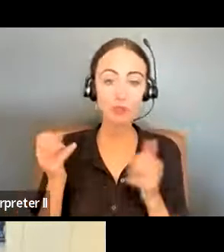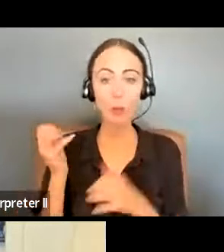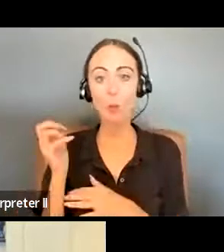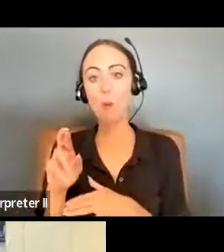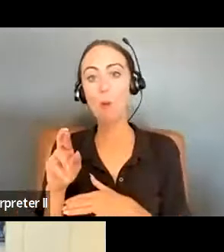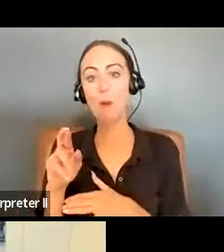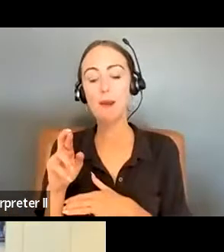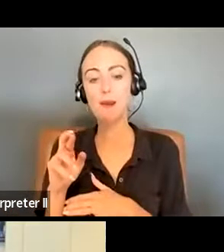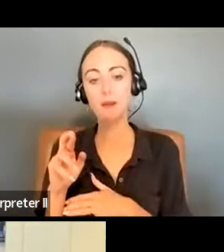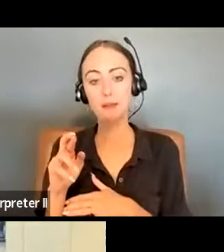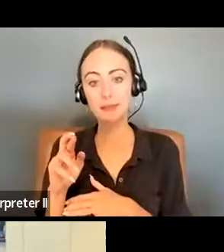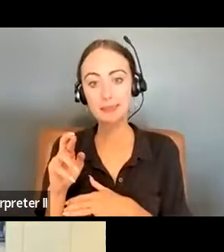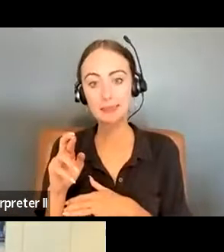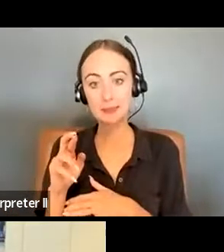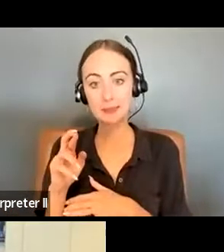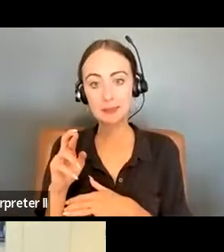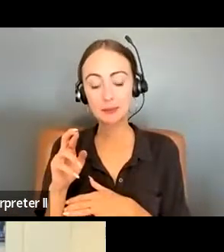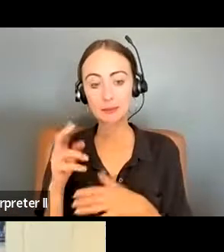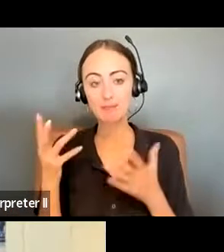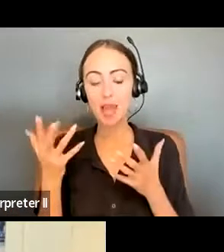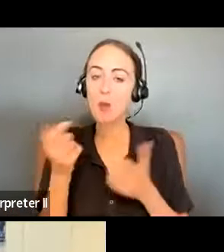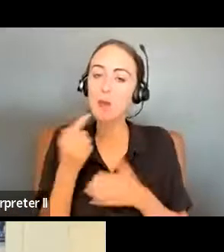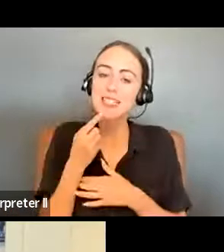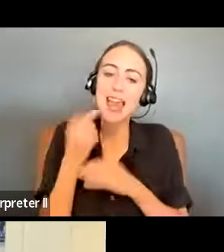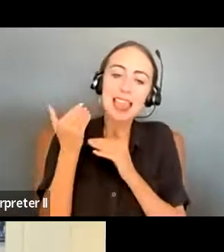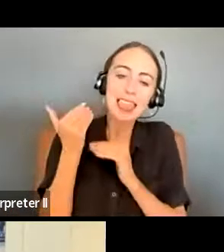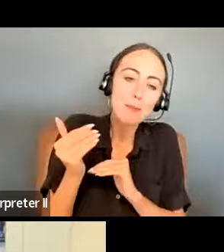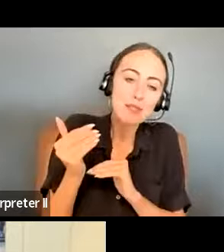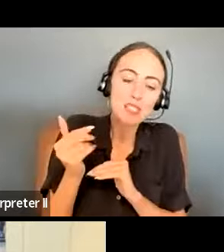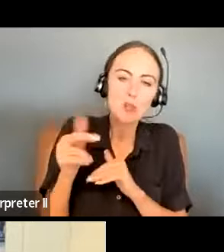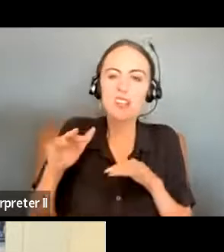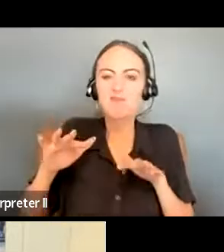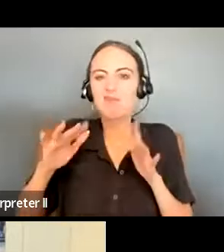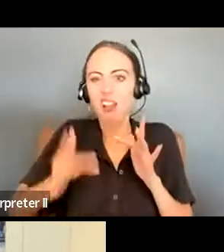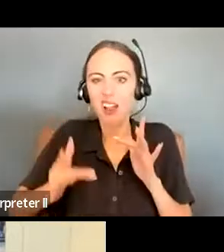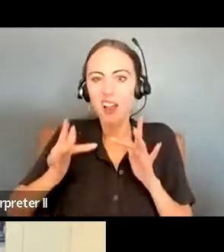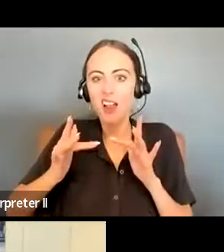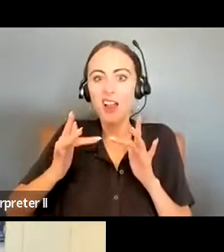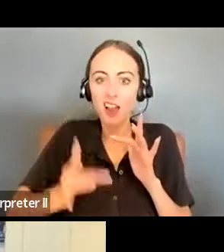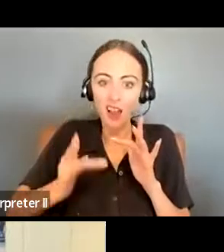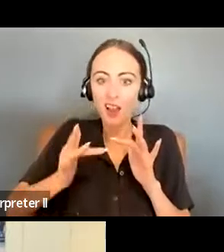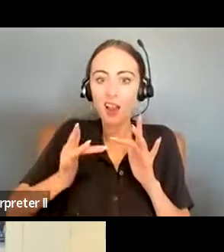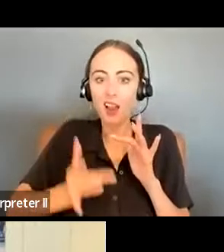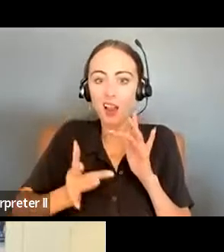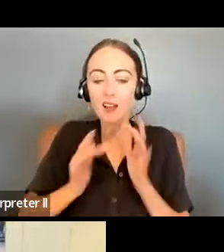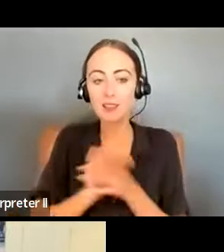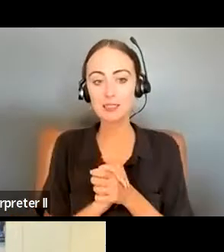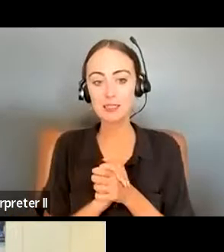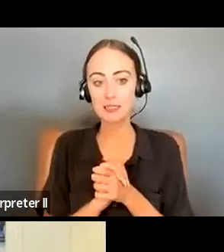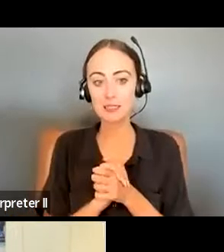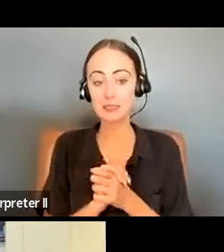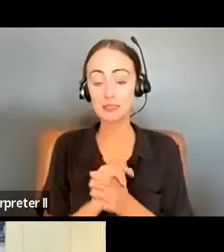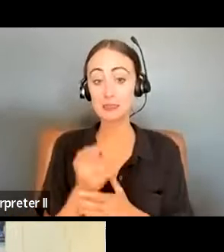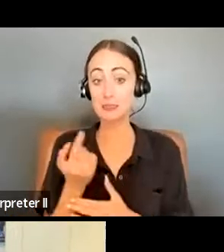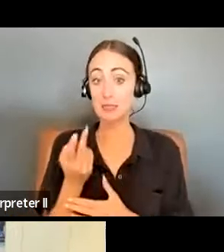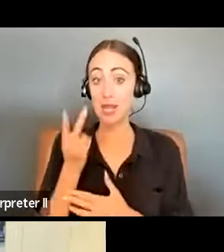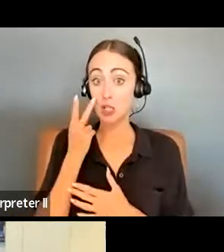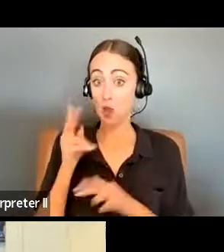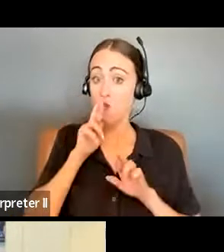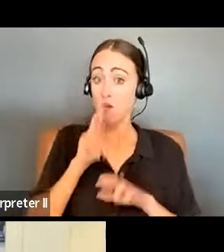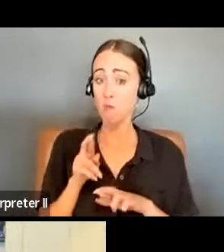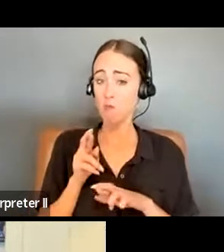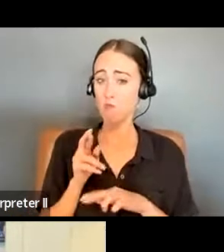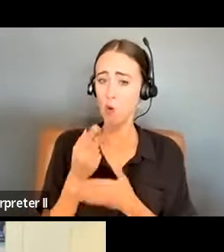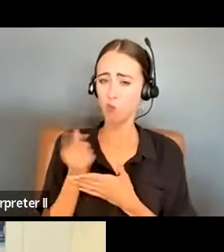that I want to say limited or spotty. I just got a report a couple weeks